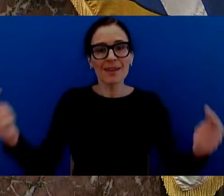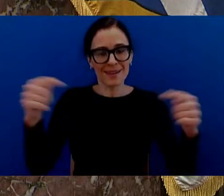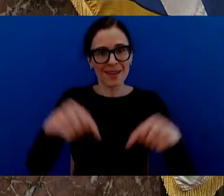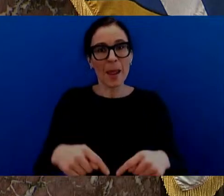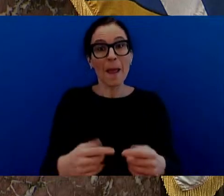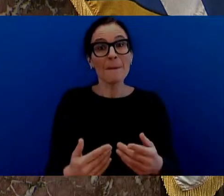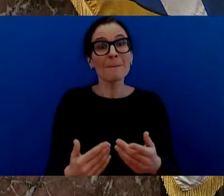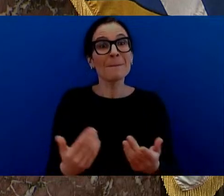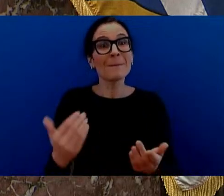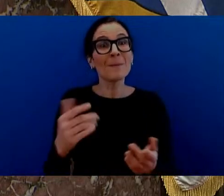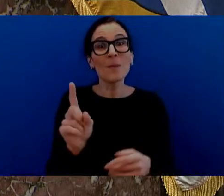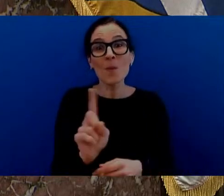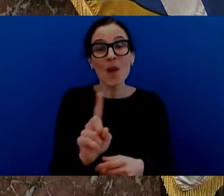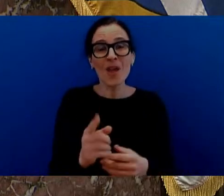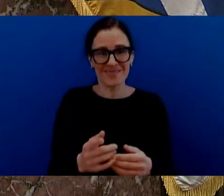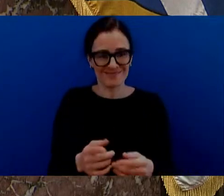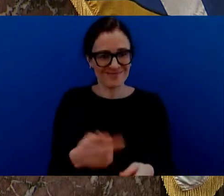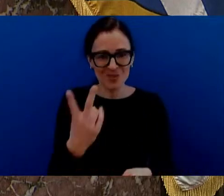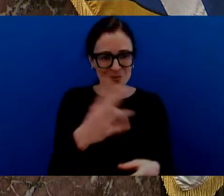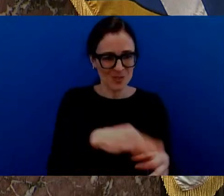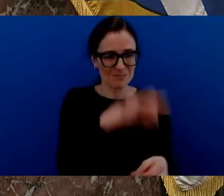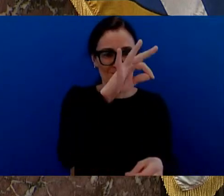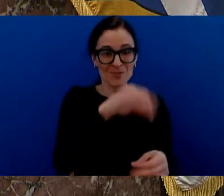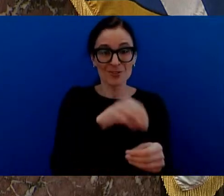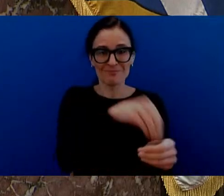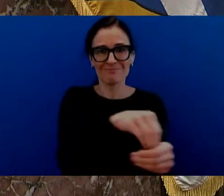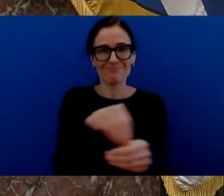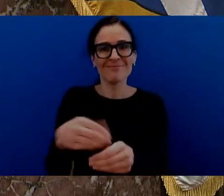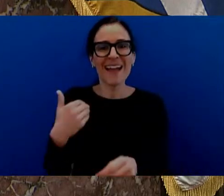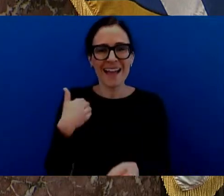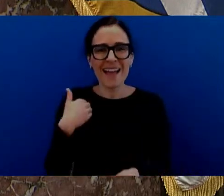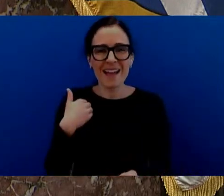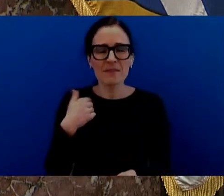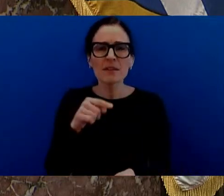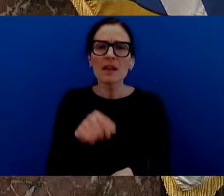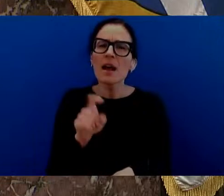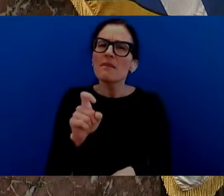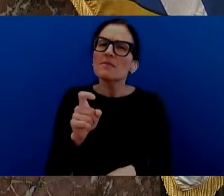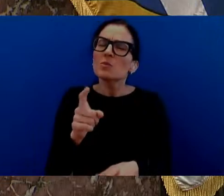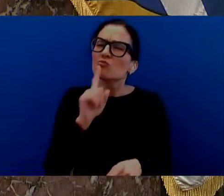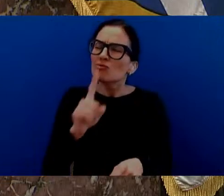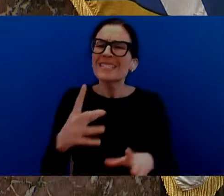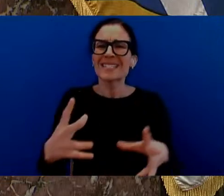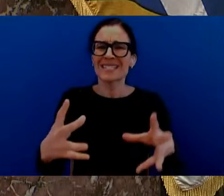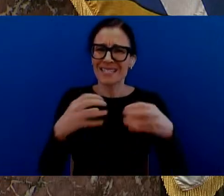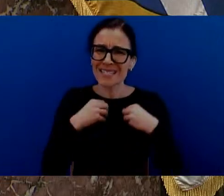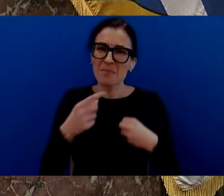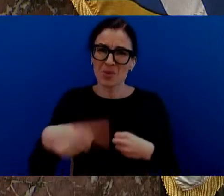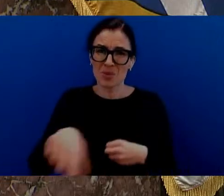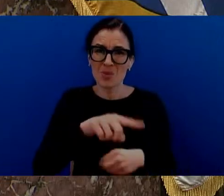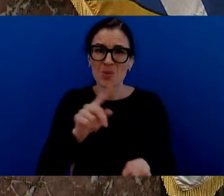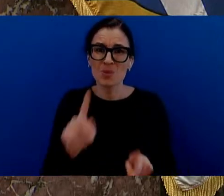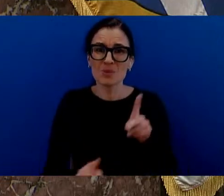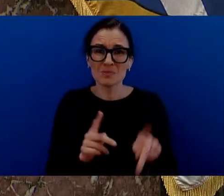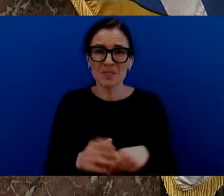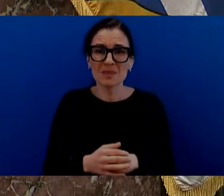To love one another, to help one another, and forgive one another.